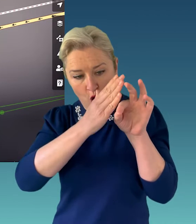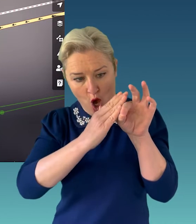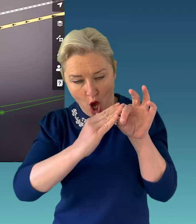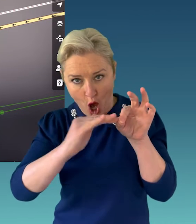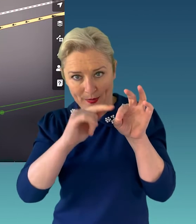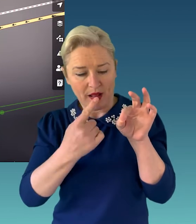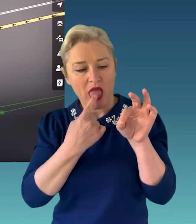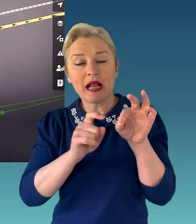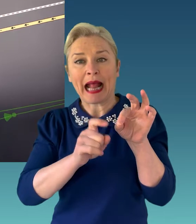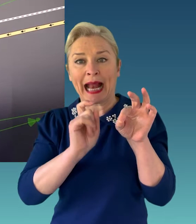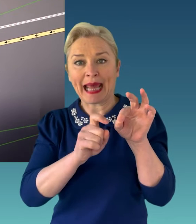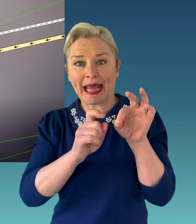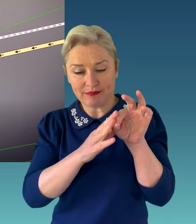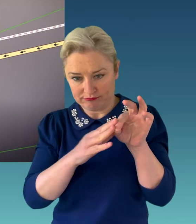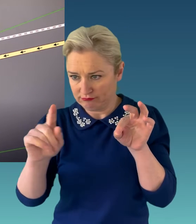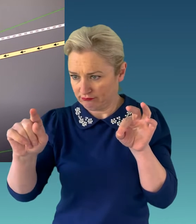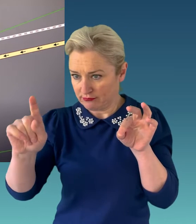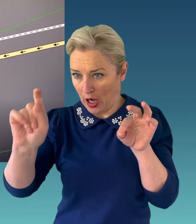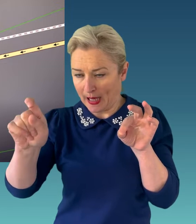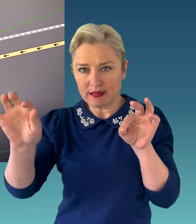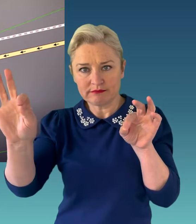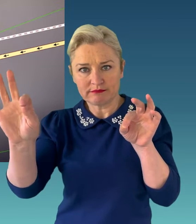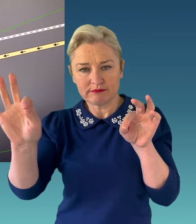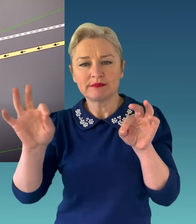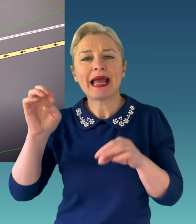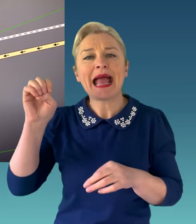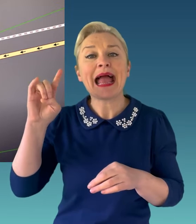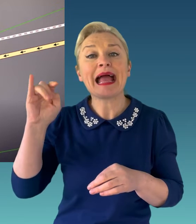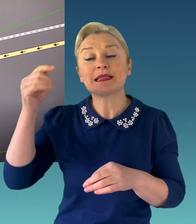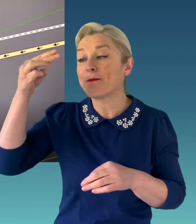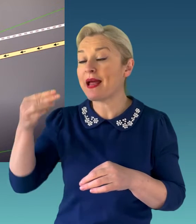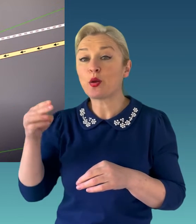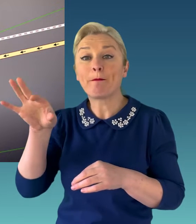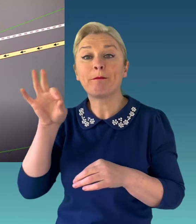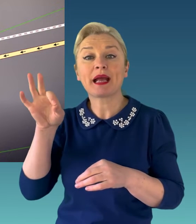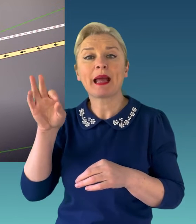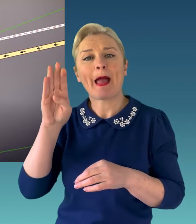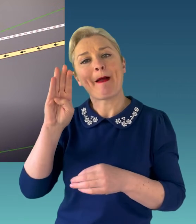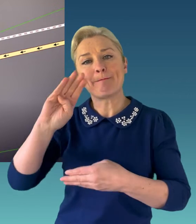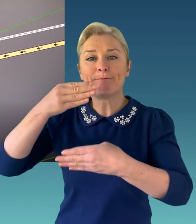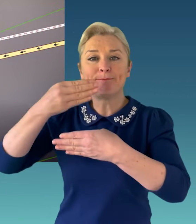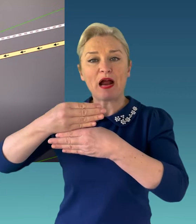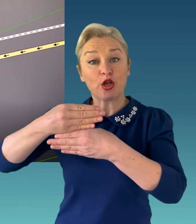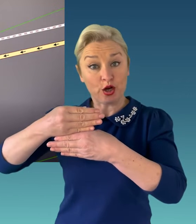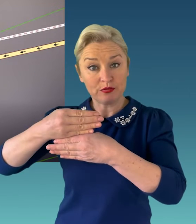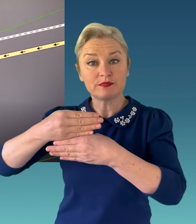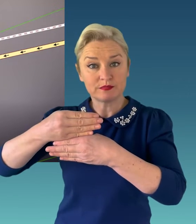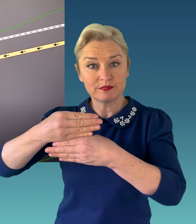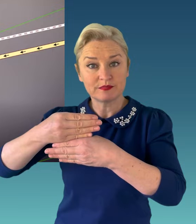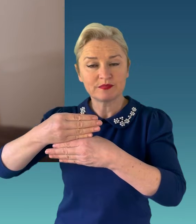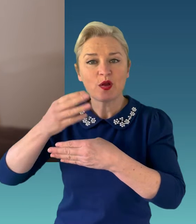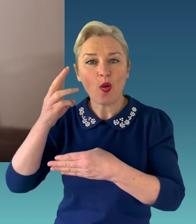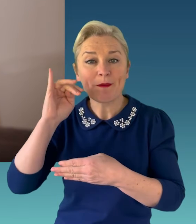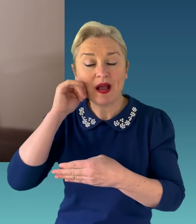and the crossing meet. And then on the edit menu, select barrier. That's because